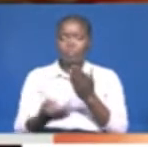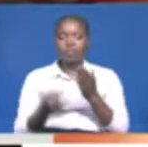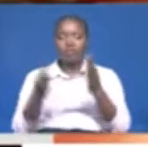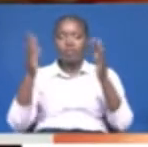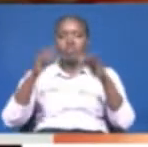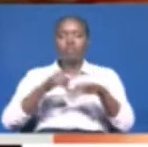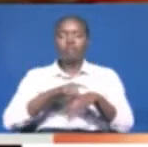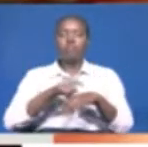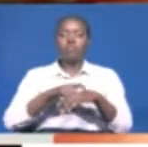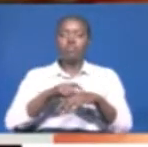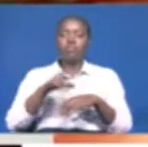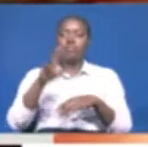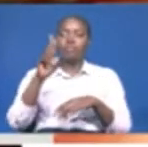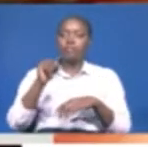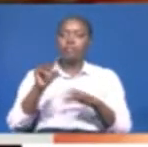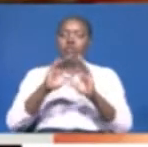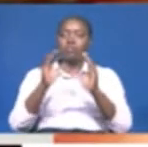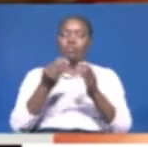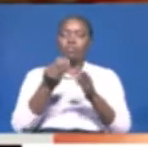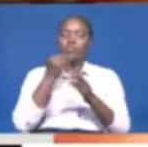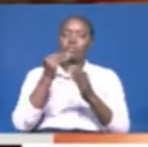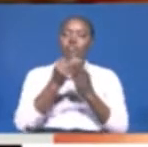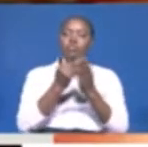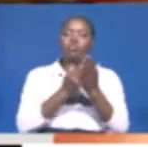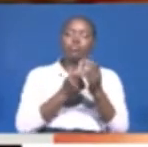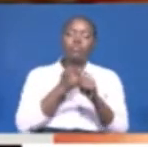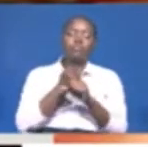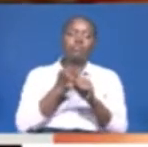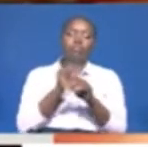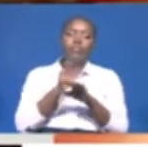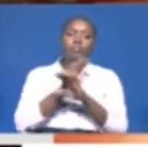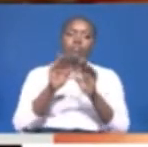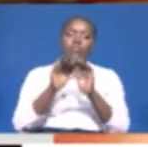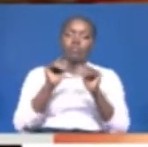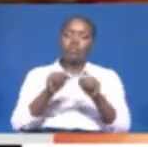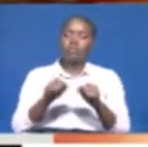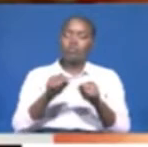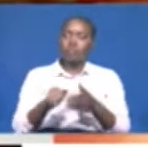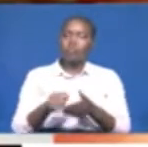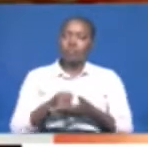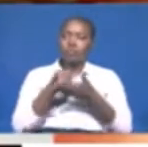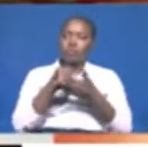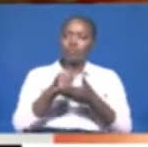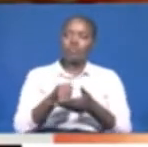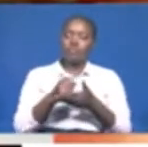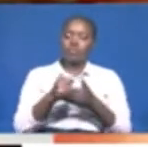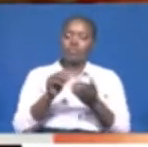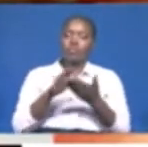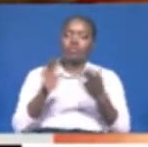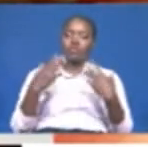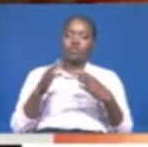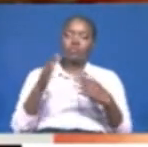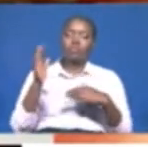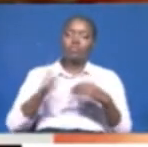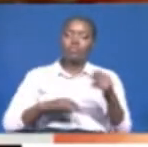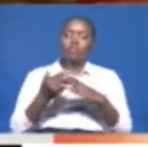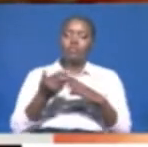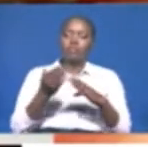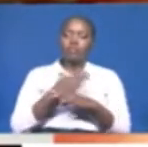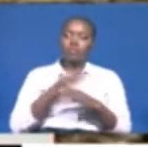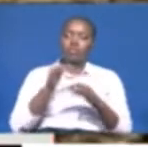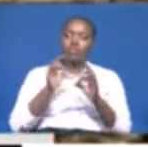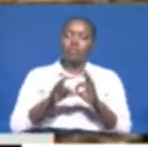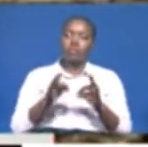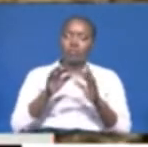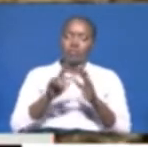Nations World Food Programme says it is doing what it can to deliver life-saving assistance to more people than ever before as potential disaster